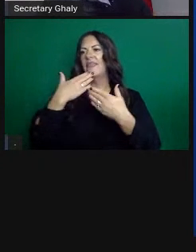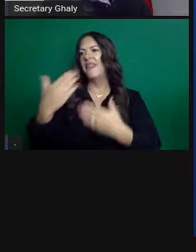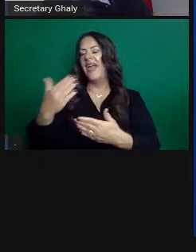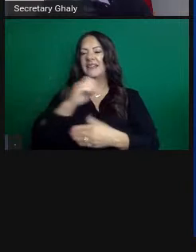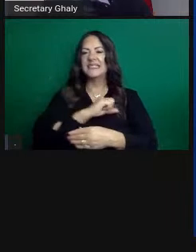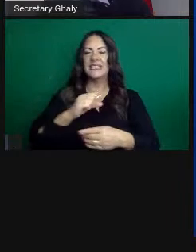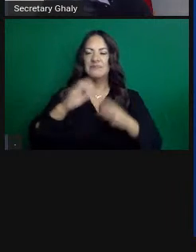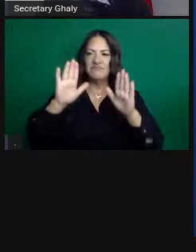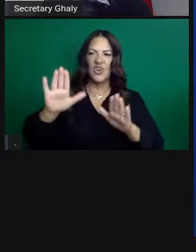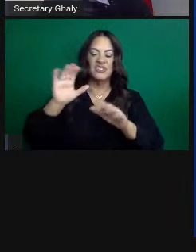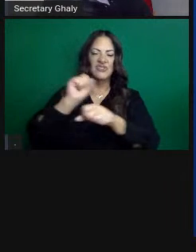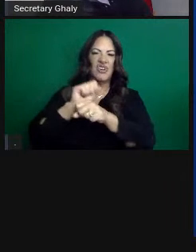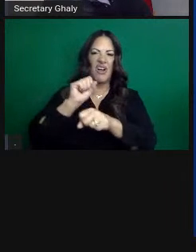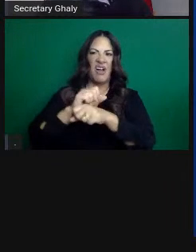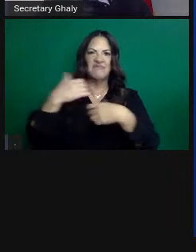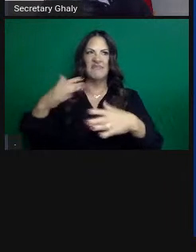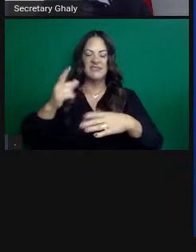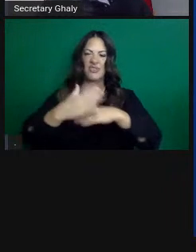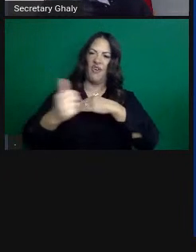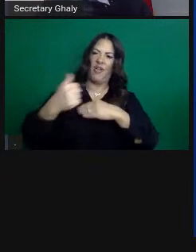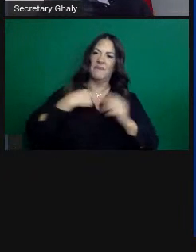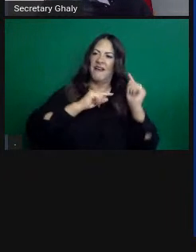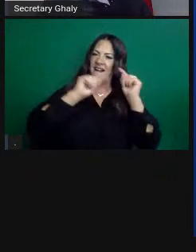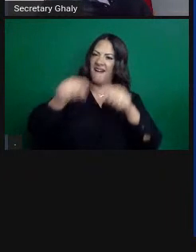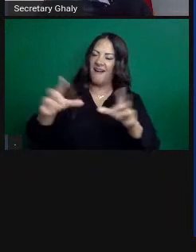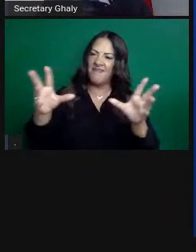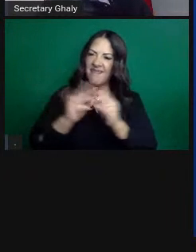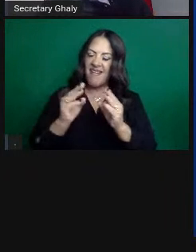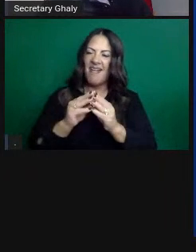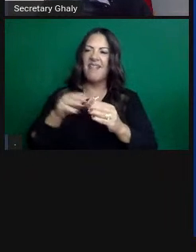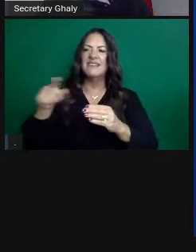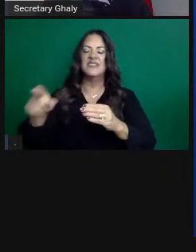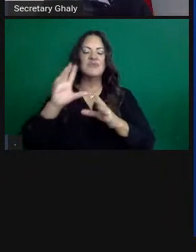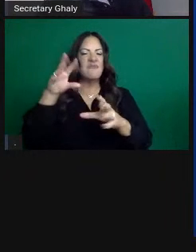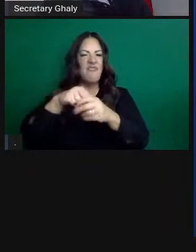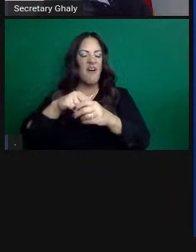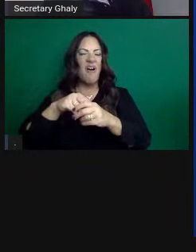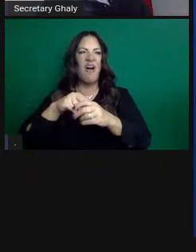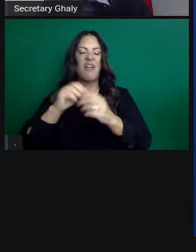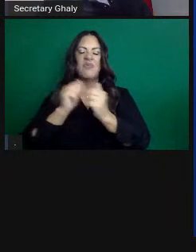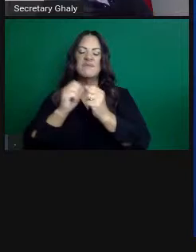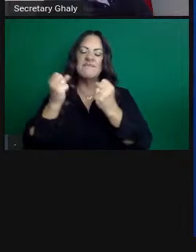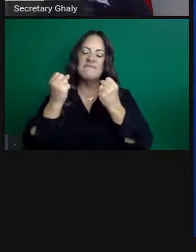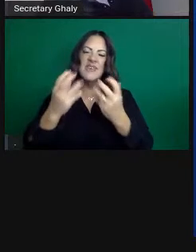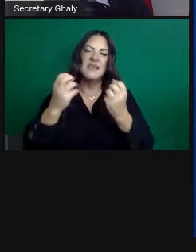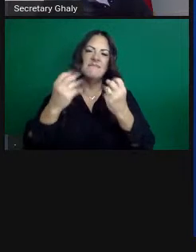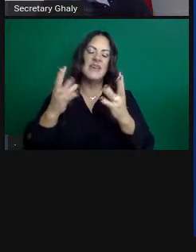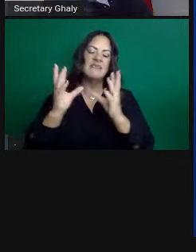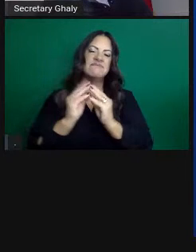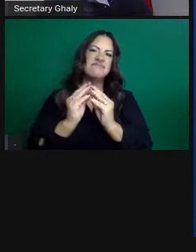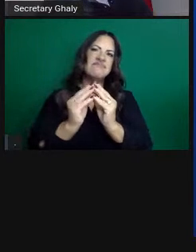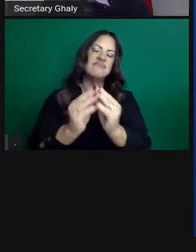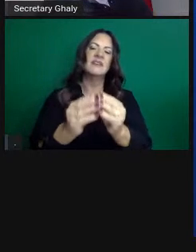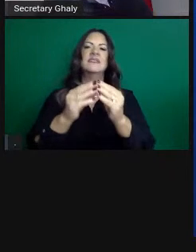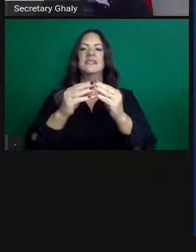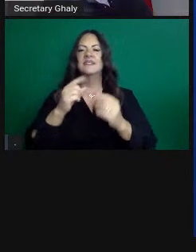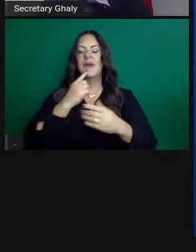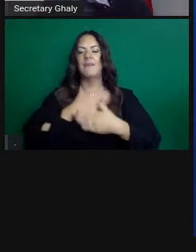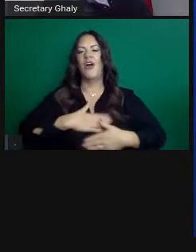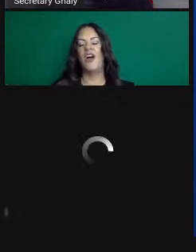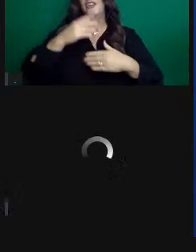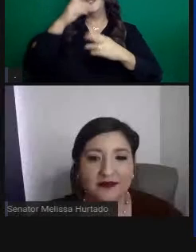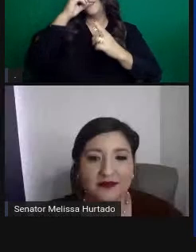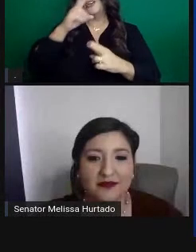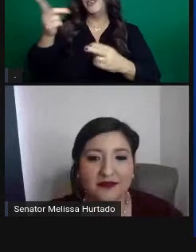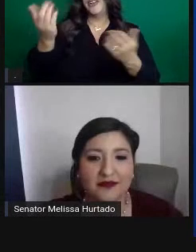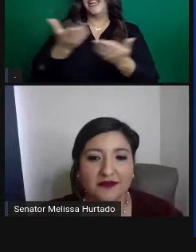bring community together, to have important conversations was evident there. And it's a real privilege to be with you again here today.